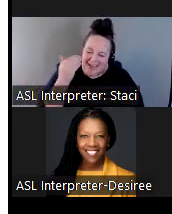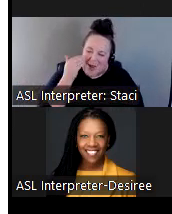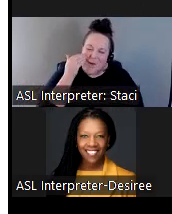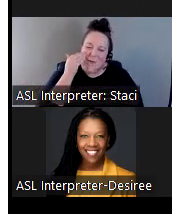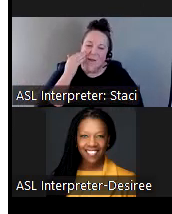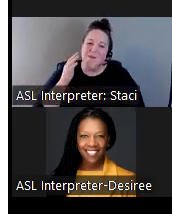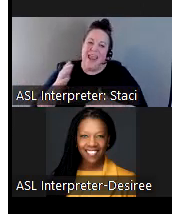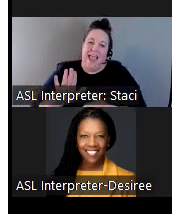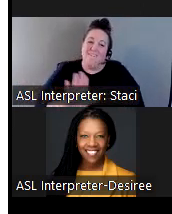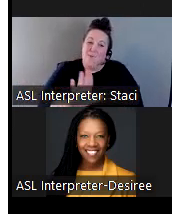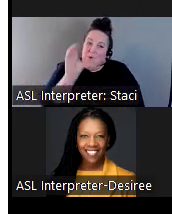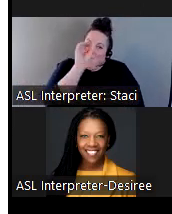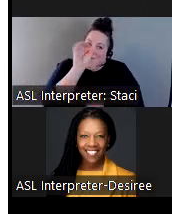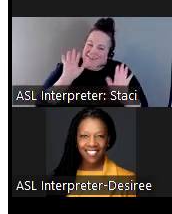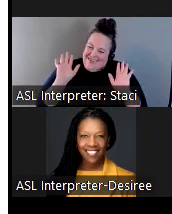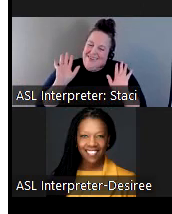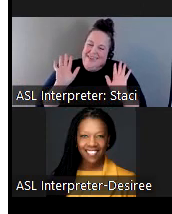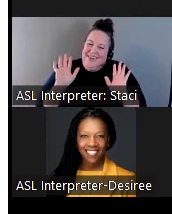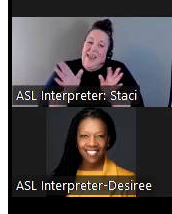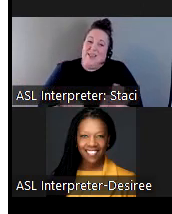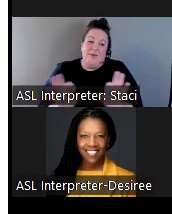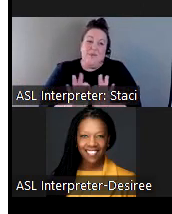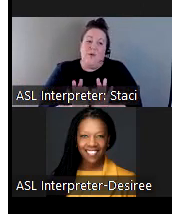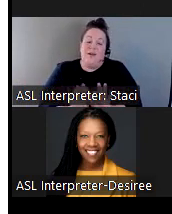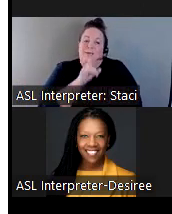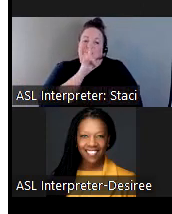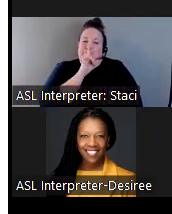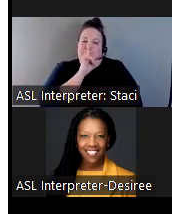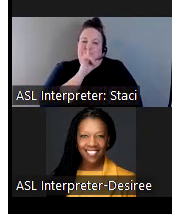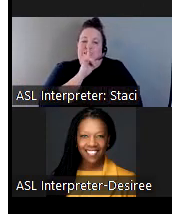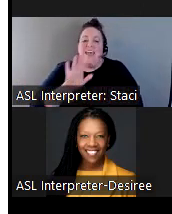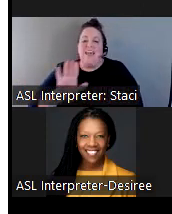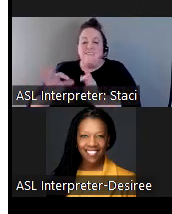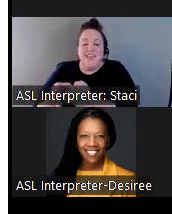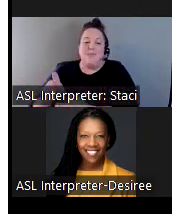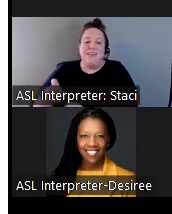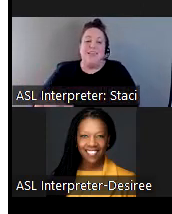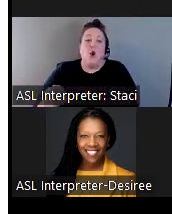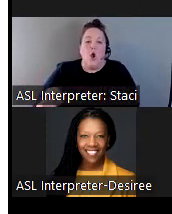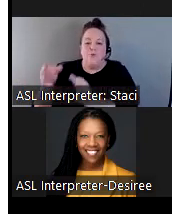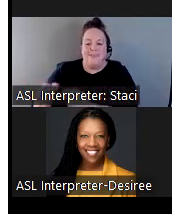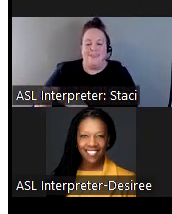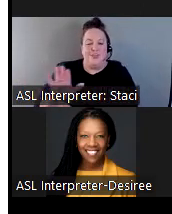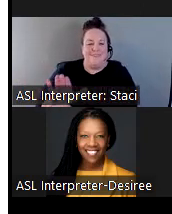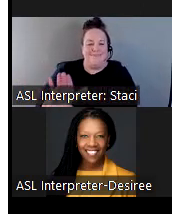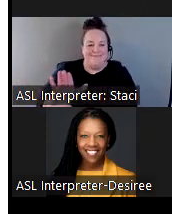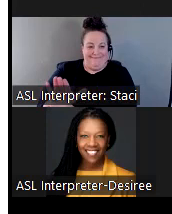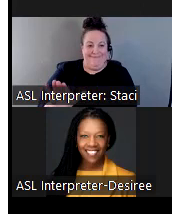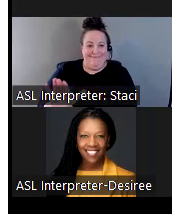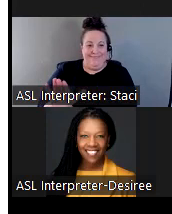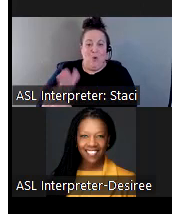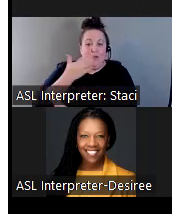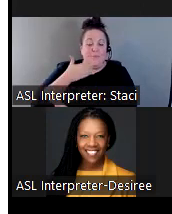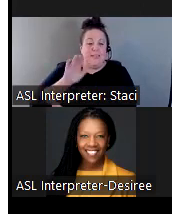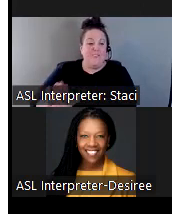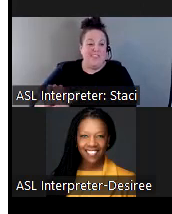our biases, but it's important not to do that to a family. They need to make their own decision because what works best for their family is what's